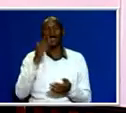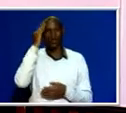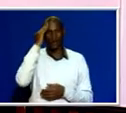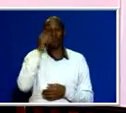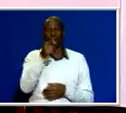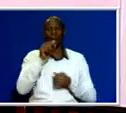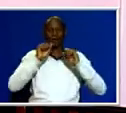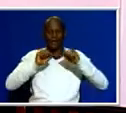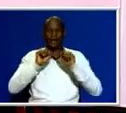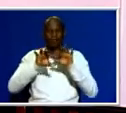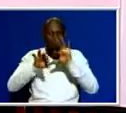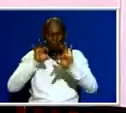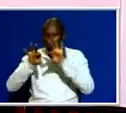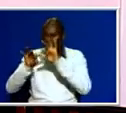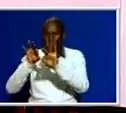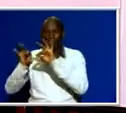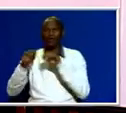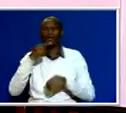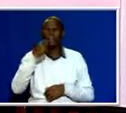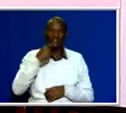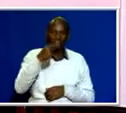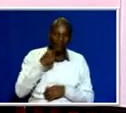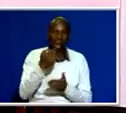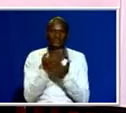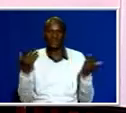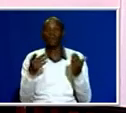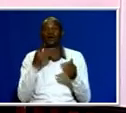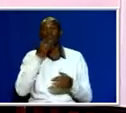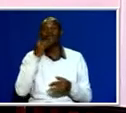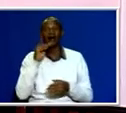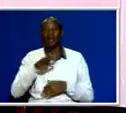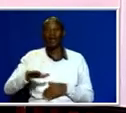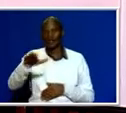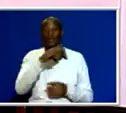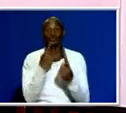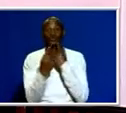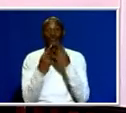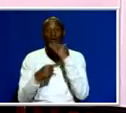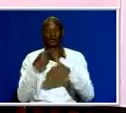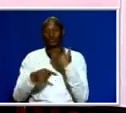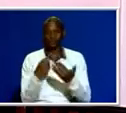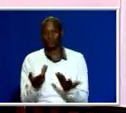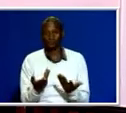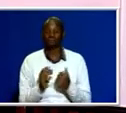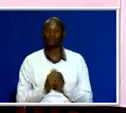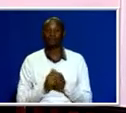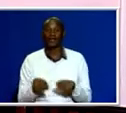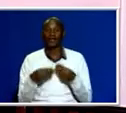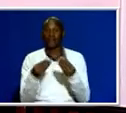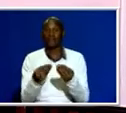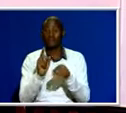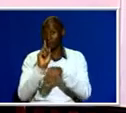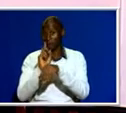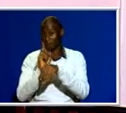be able to identify or to mention some of these dry areas we are talking about. I give you a